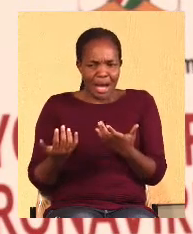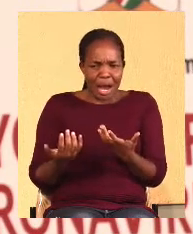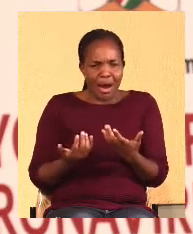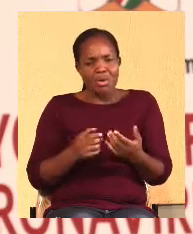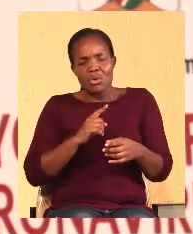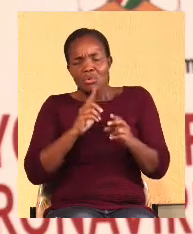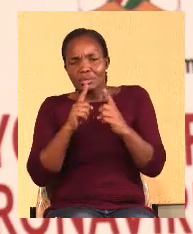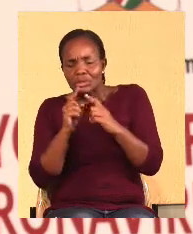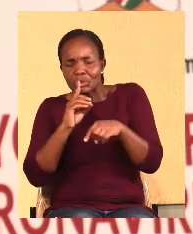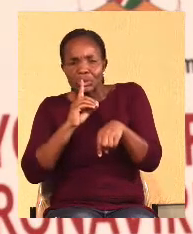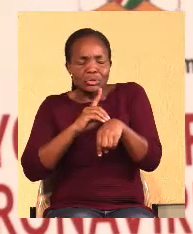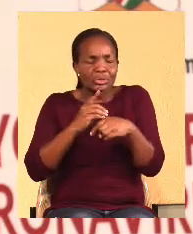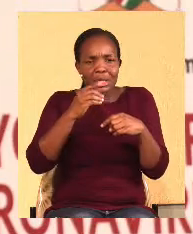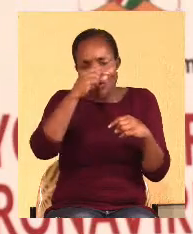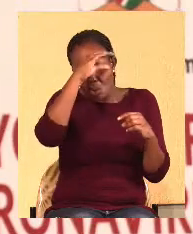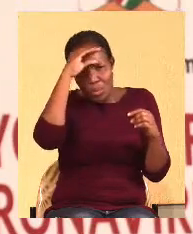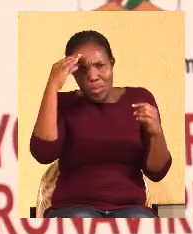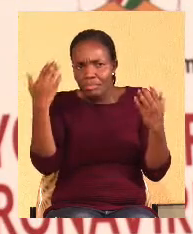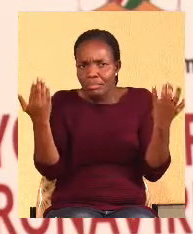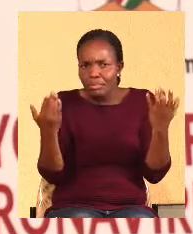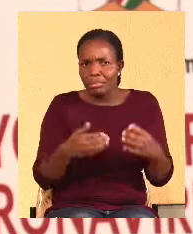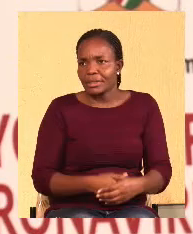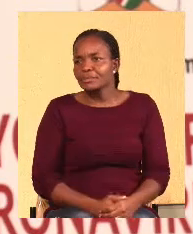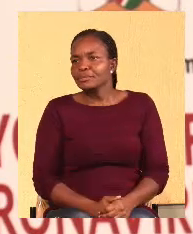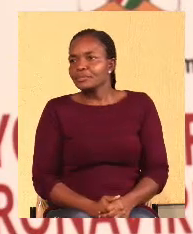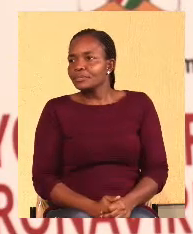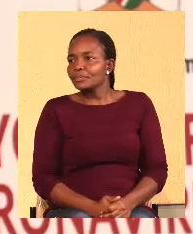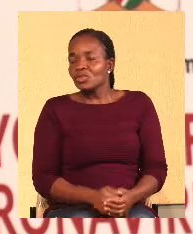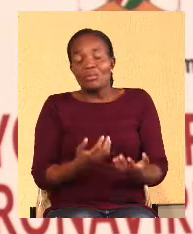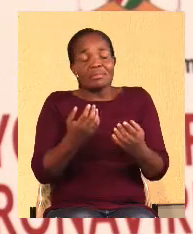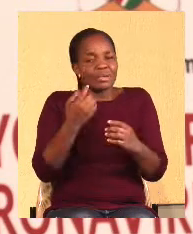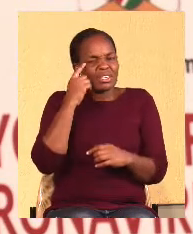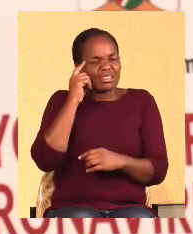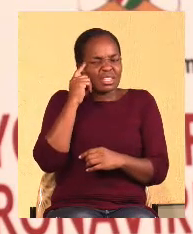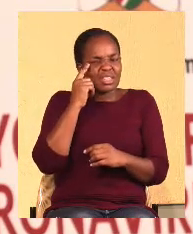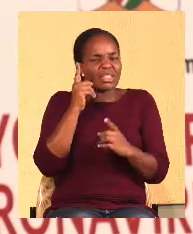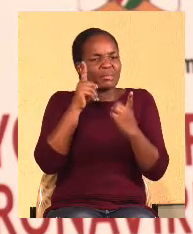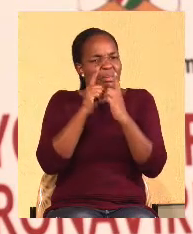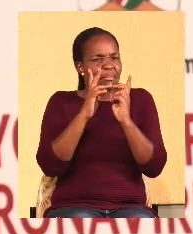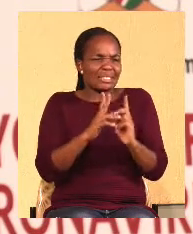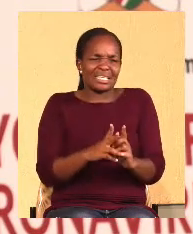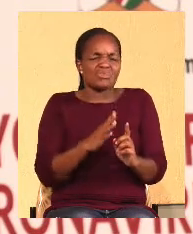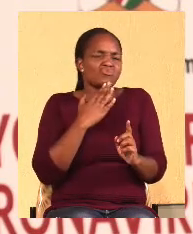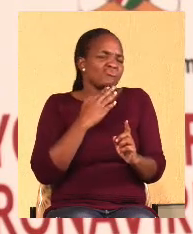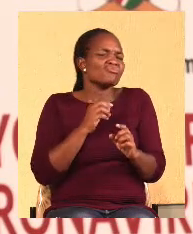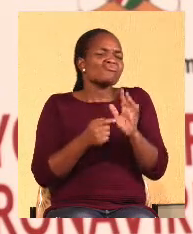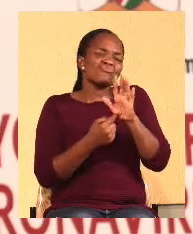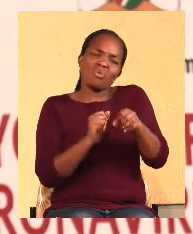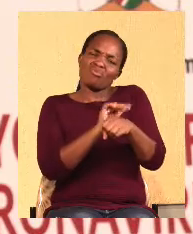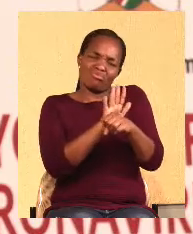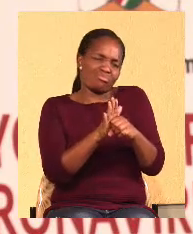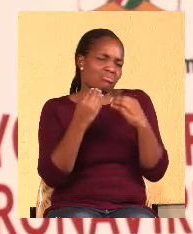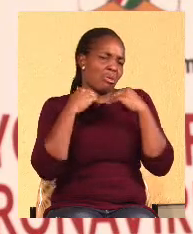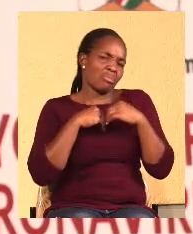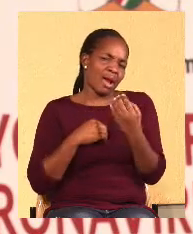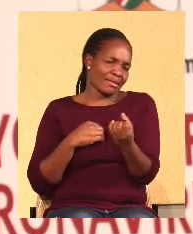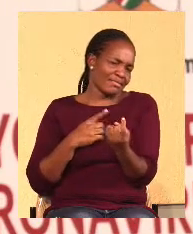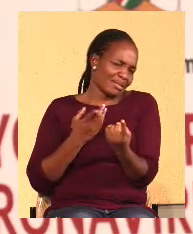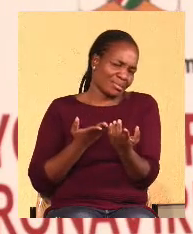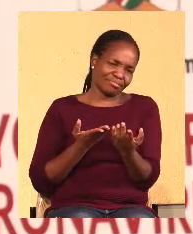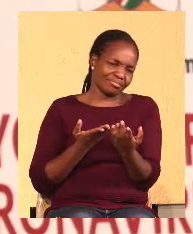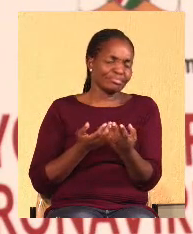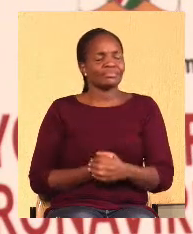Or they come in contact or they have came into contact with a person with and symptoms of COVID-19 or they came